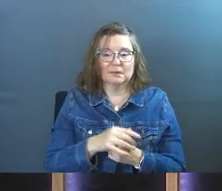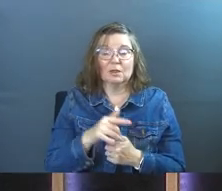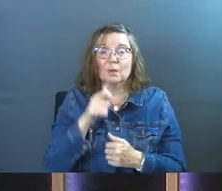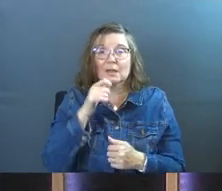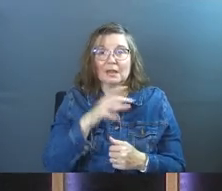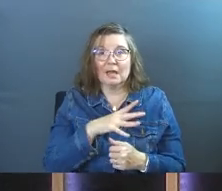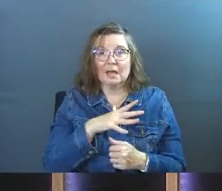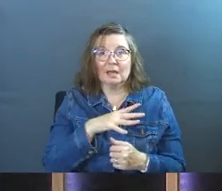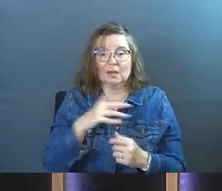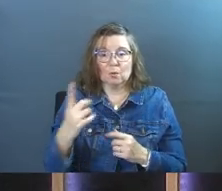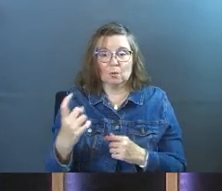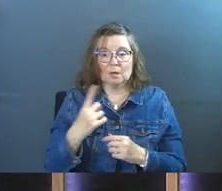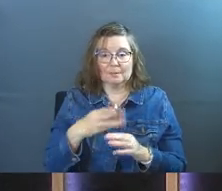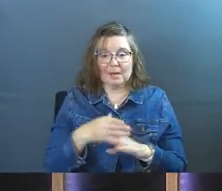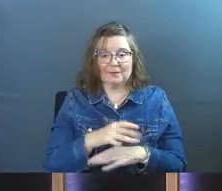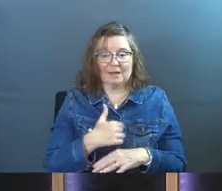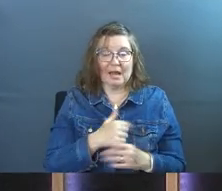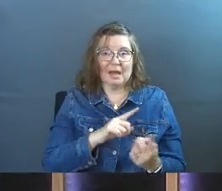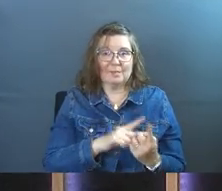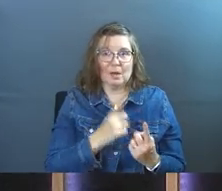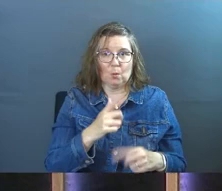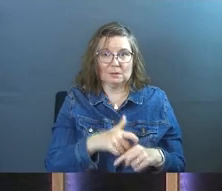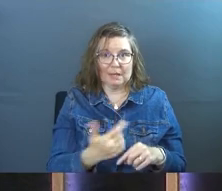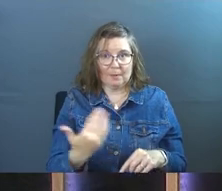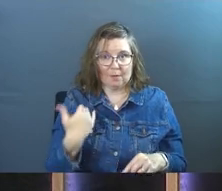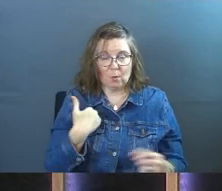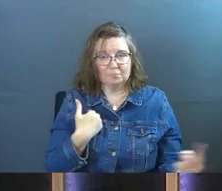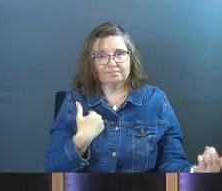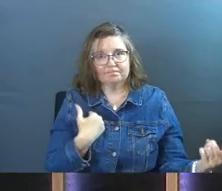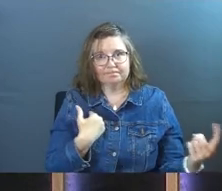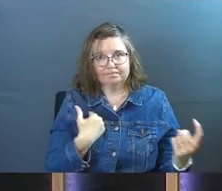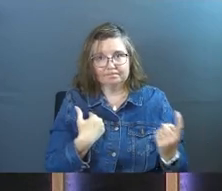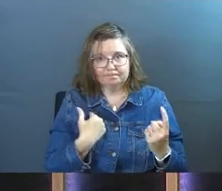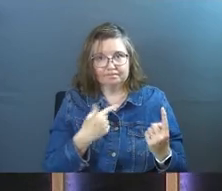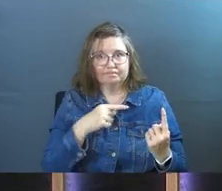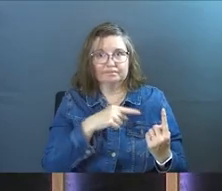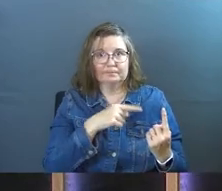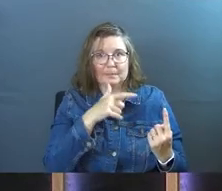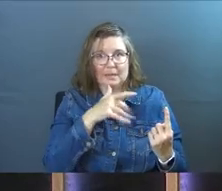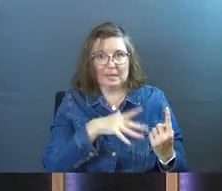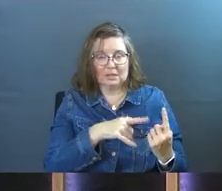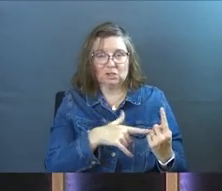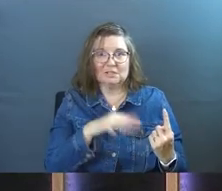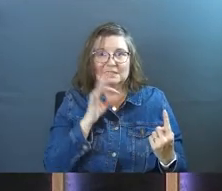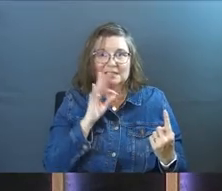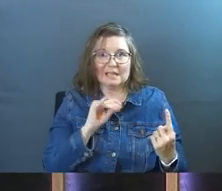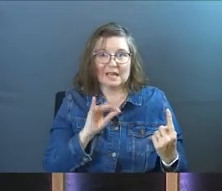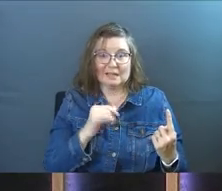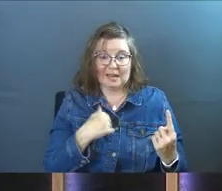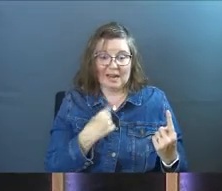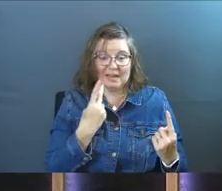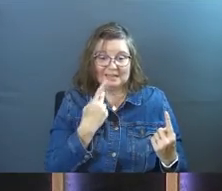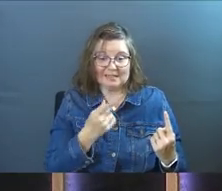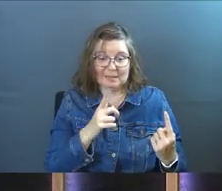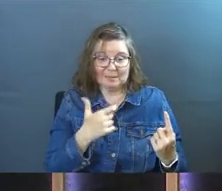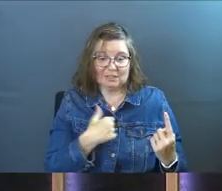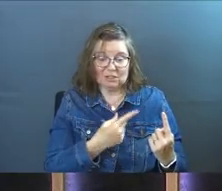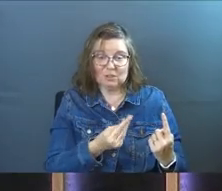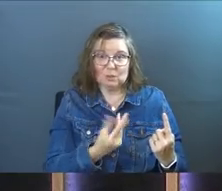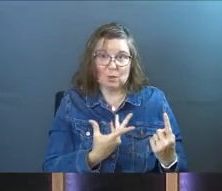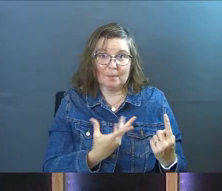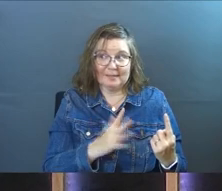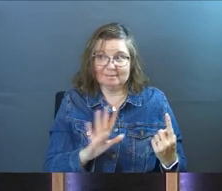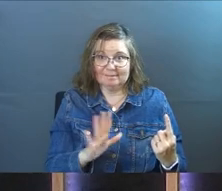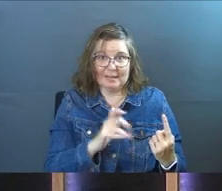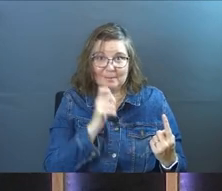So this lady walks up to me afterward, and I'd met her once before, but she's 90 years old, and I can say that because she told